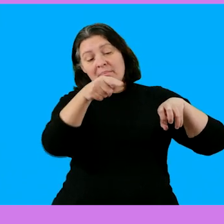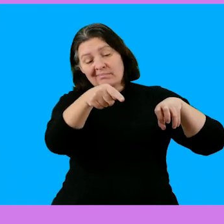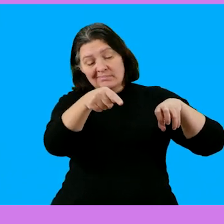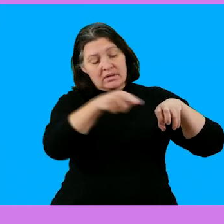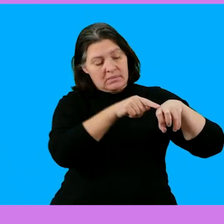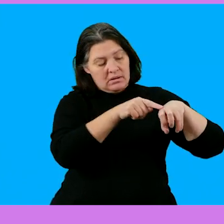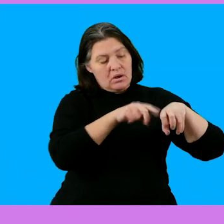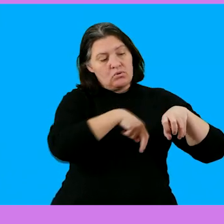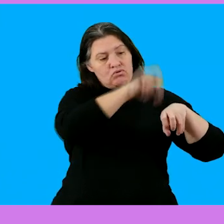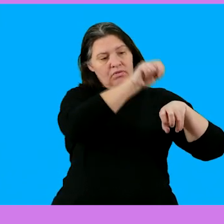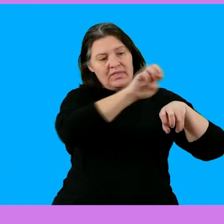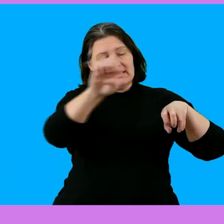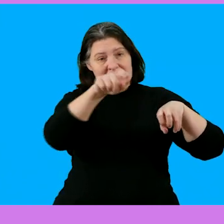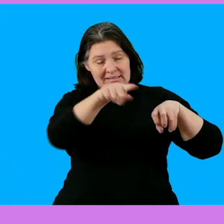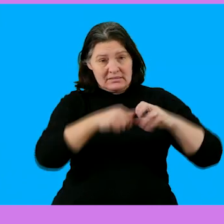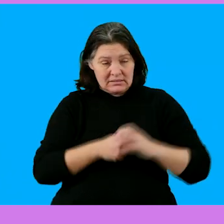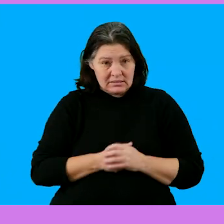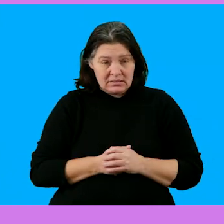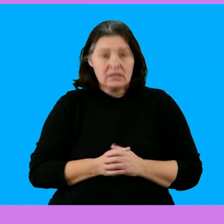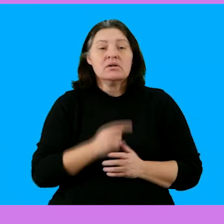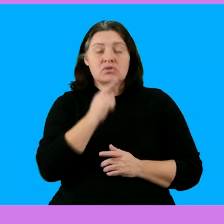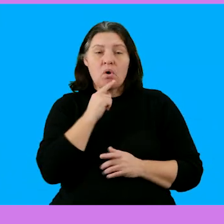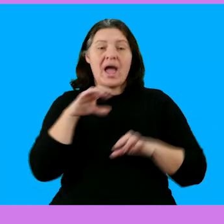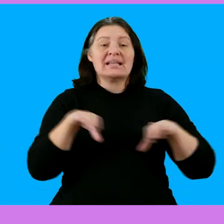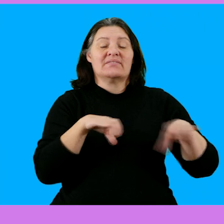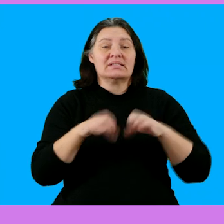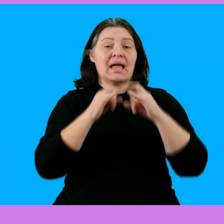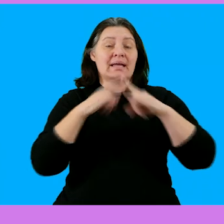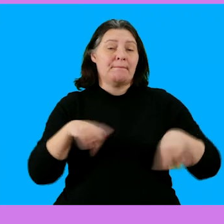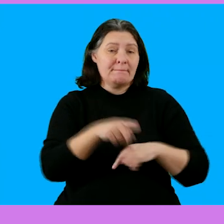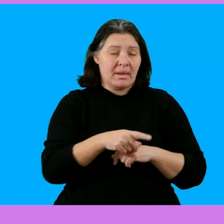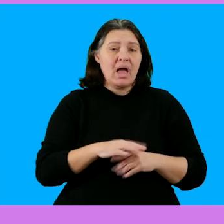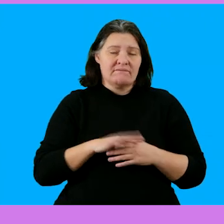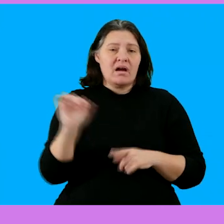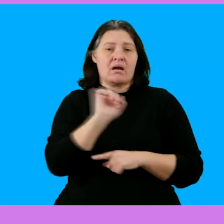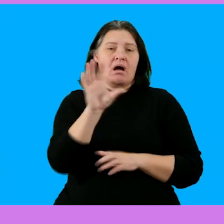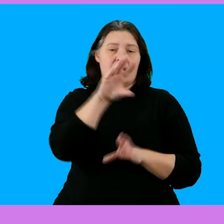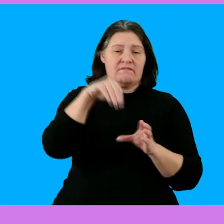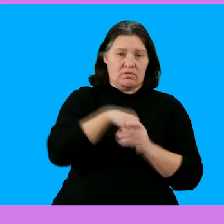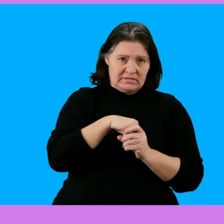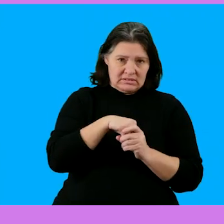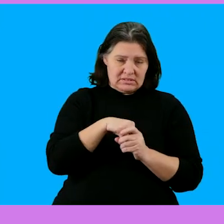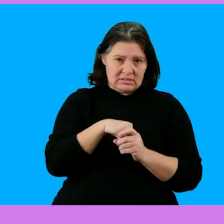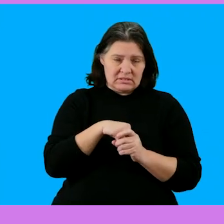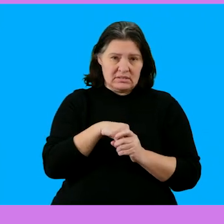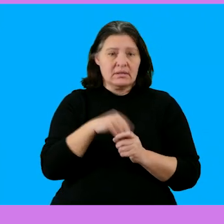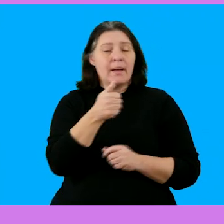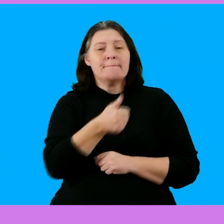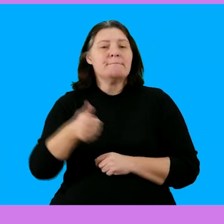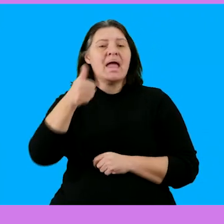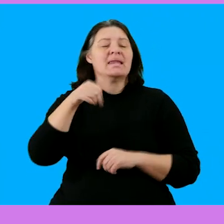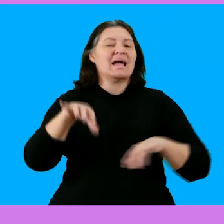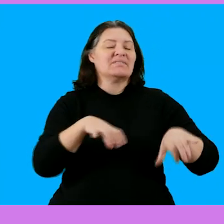Okay, question number C. It says, name the activities at the campsite that involves a vehicle. Name